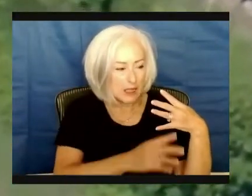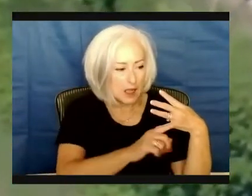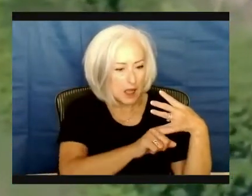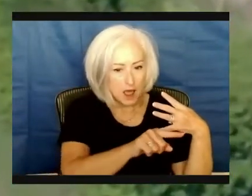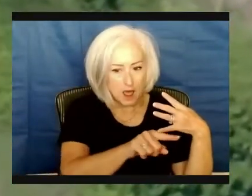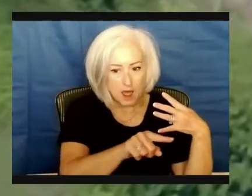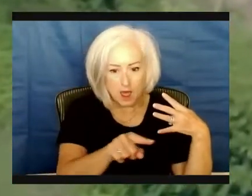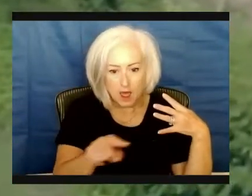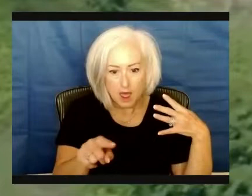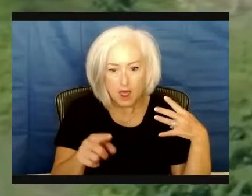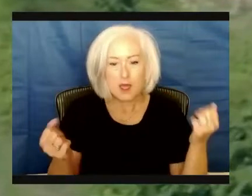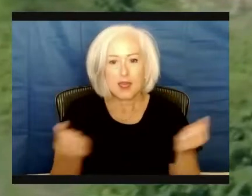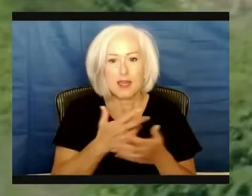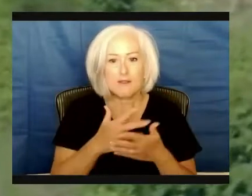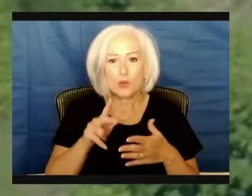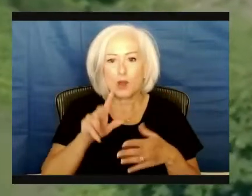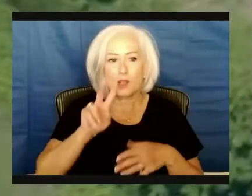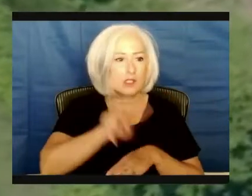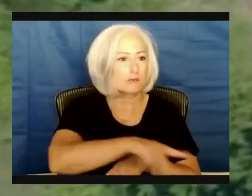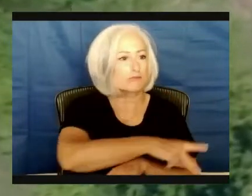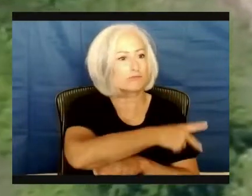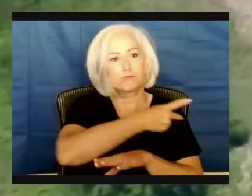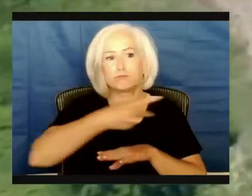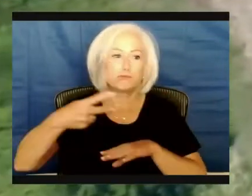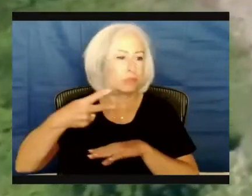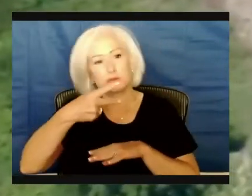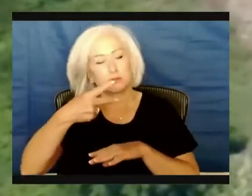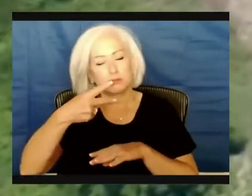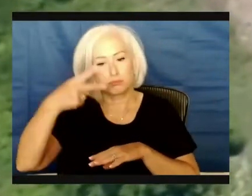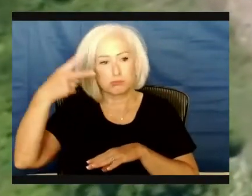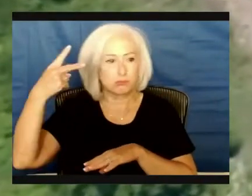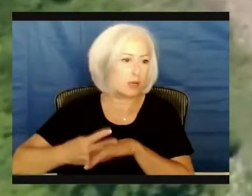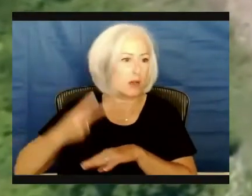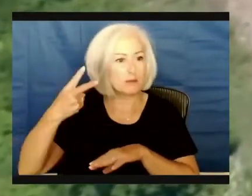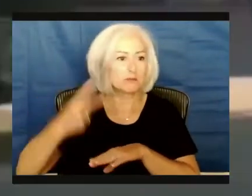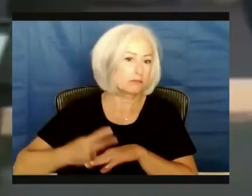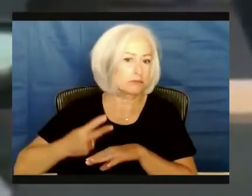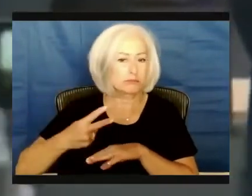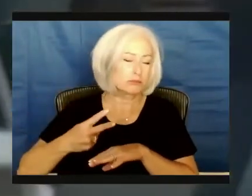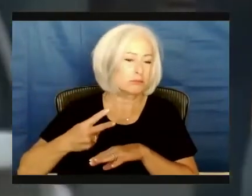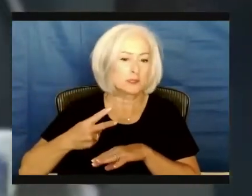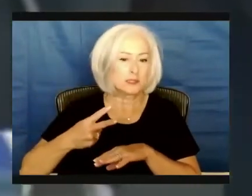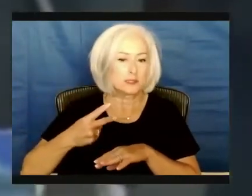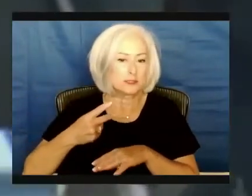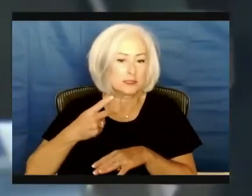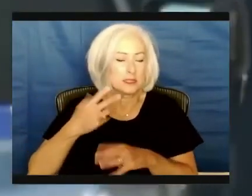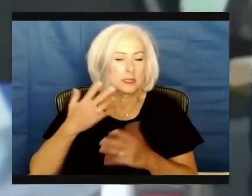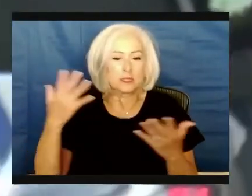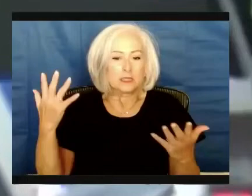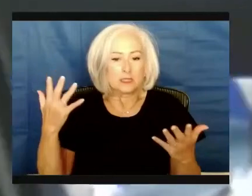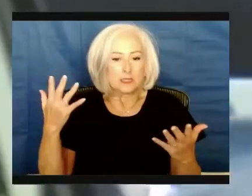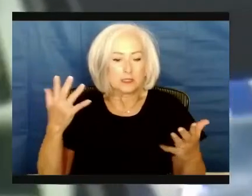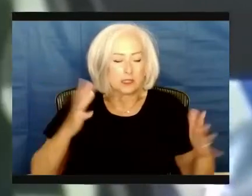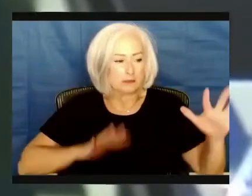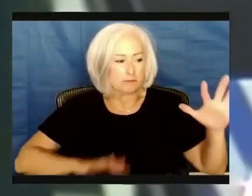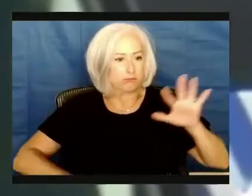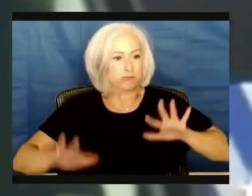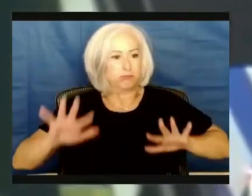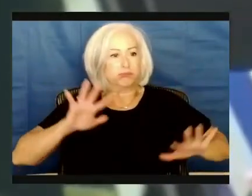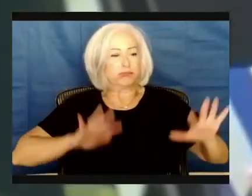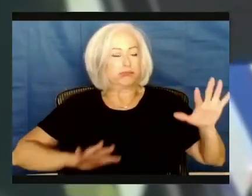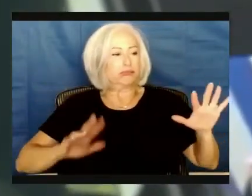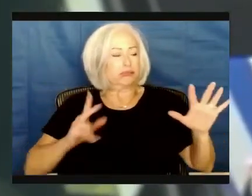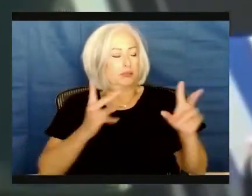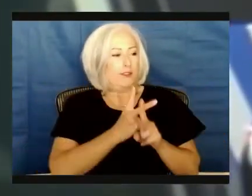got tossed around. I mean, I think that's a great way to put it. And just kind of getting your bearings and seeing